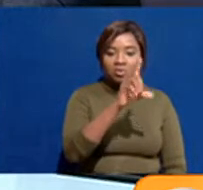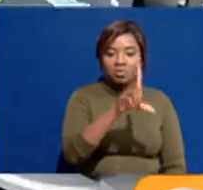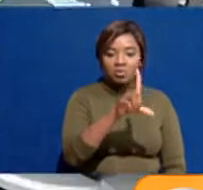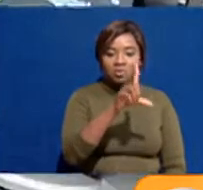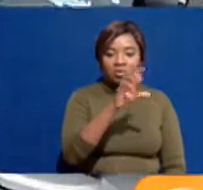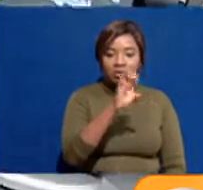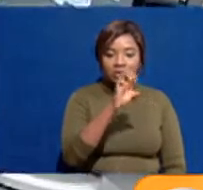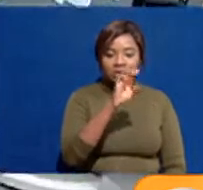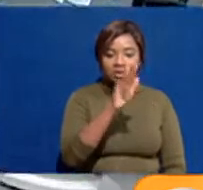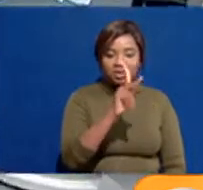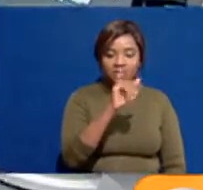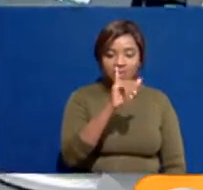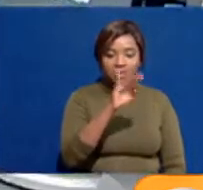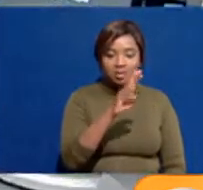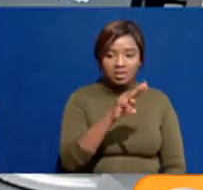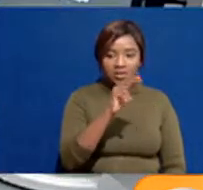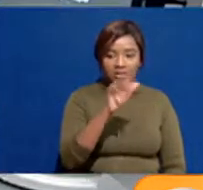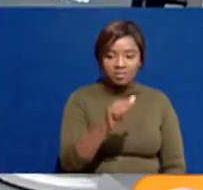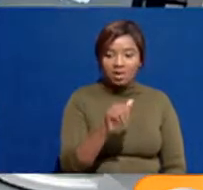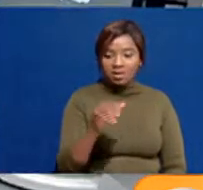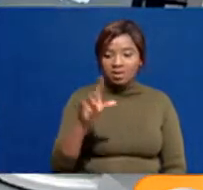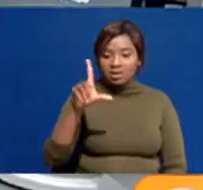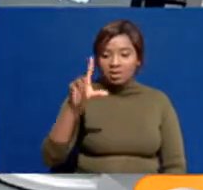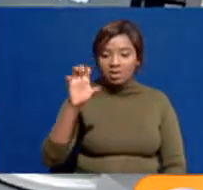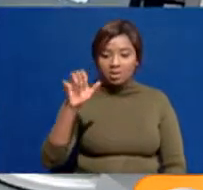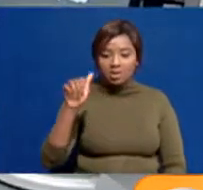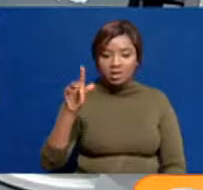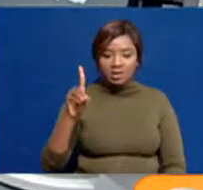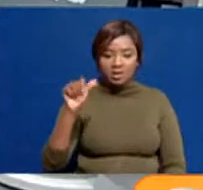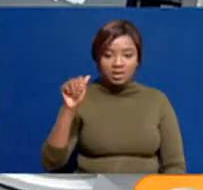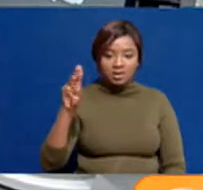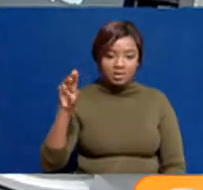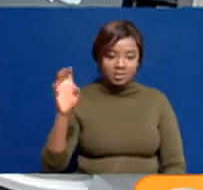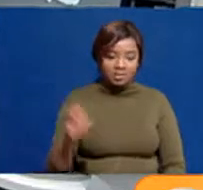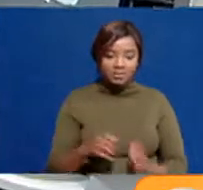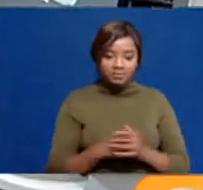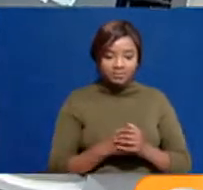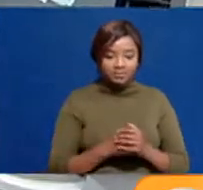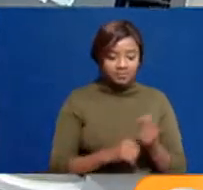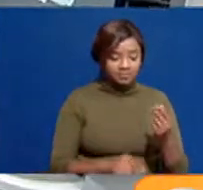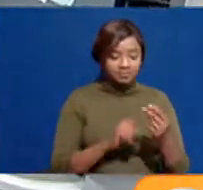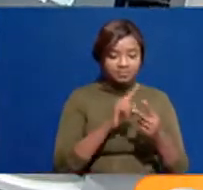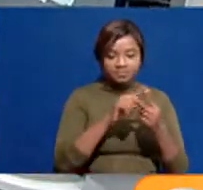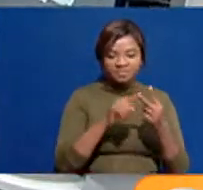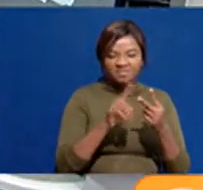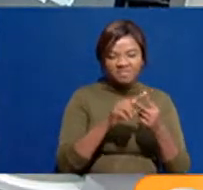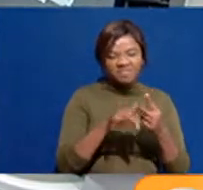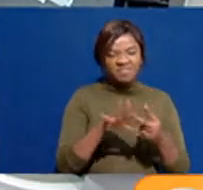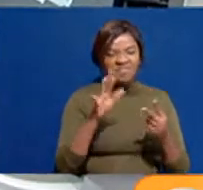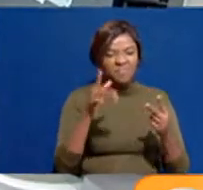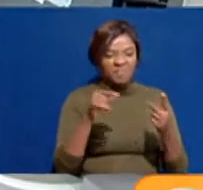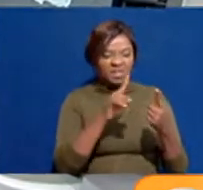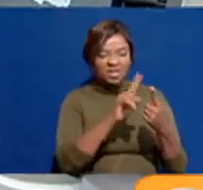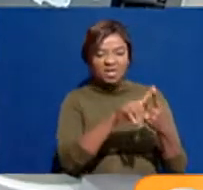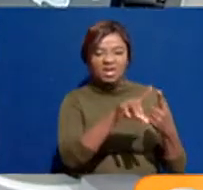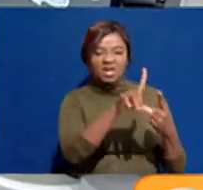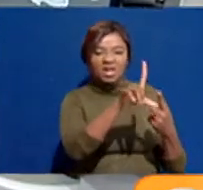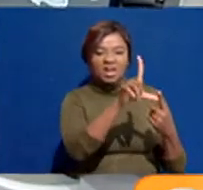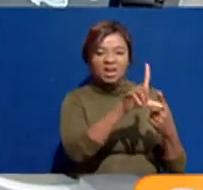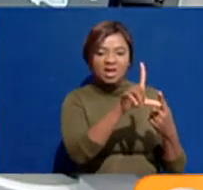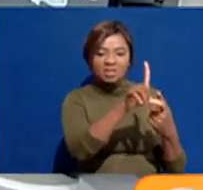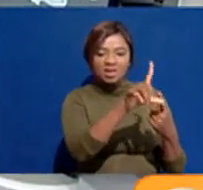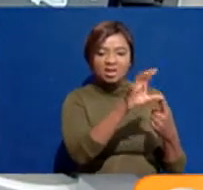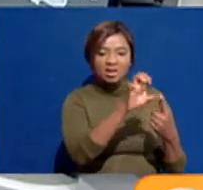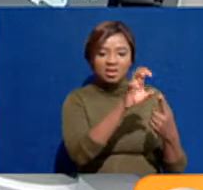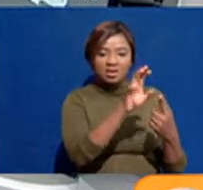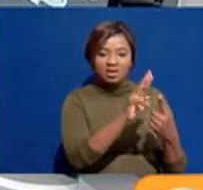much. Gentlemen, a lot to talk about this evening, and I'll try and be quick with this to get your thoughts on this. On one hand, Ledama, your party leader, Raila